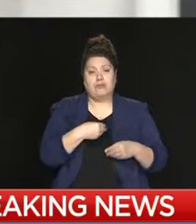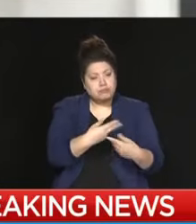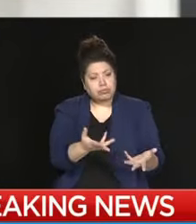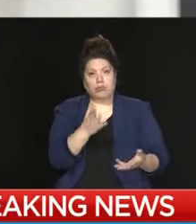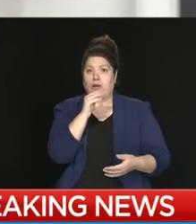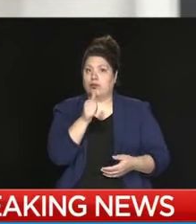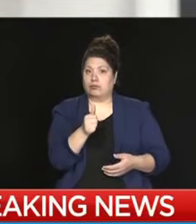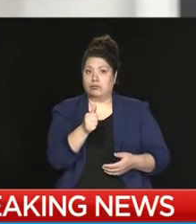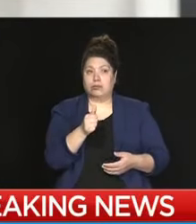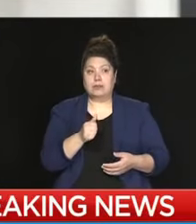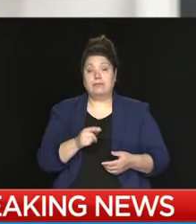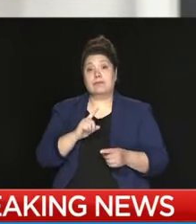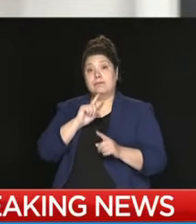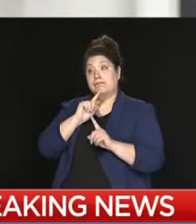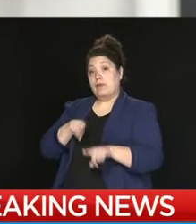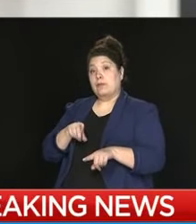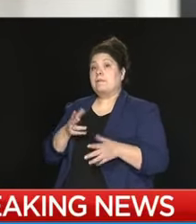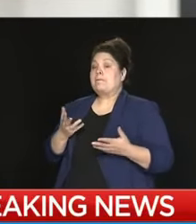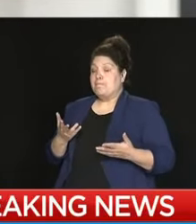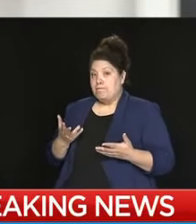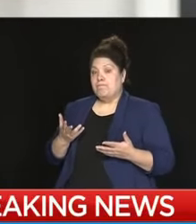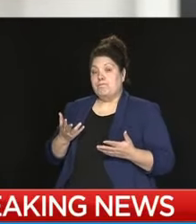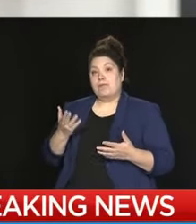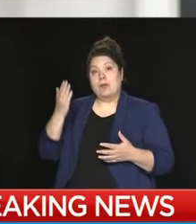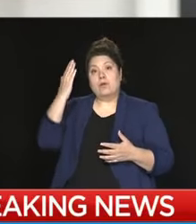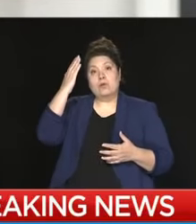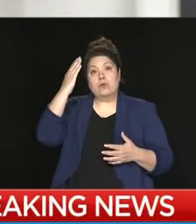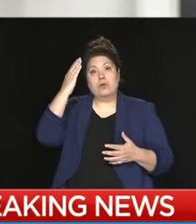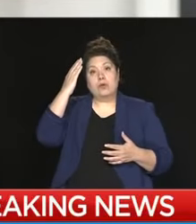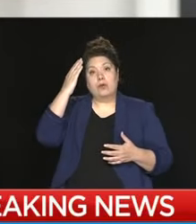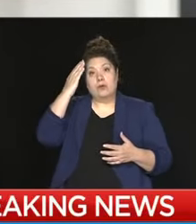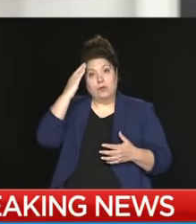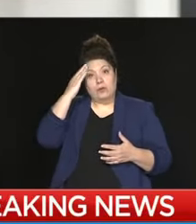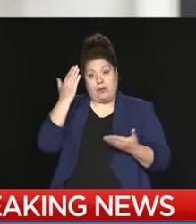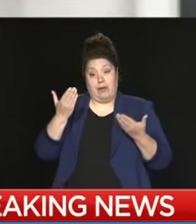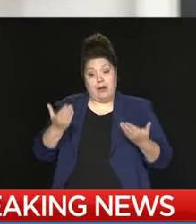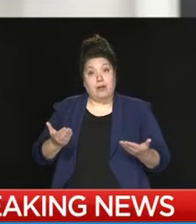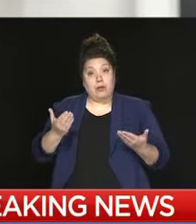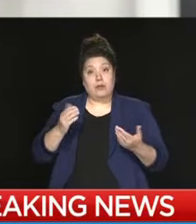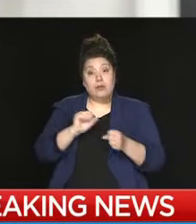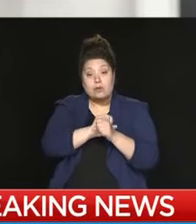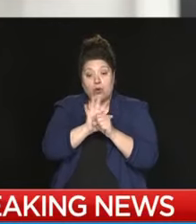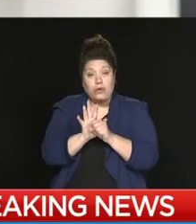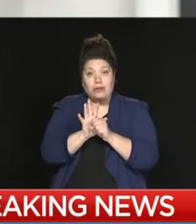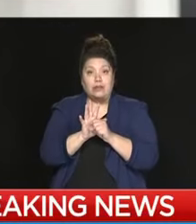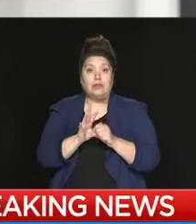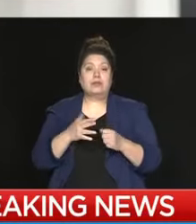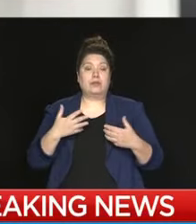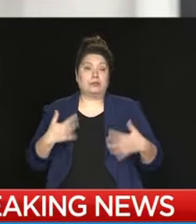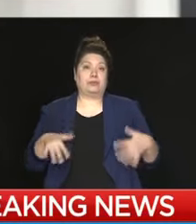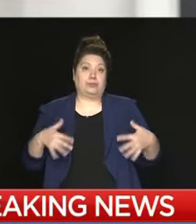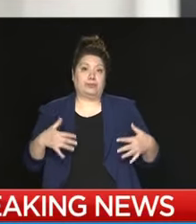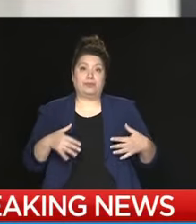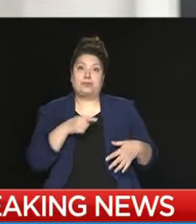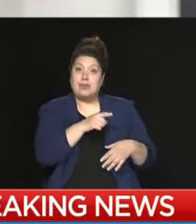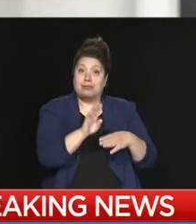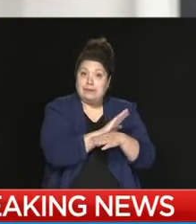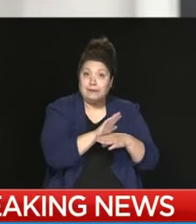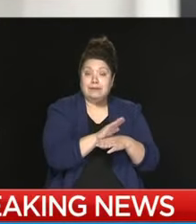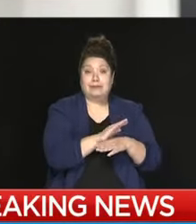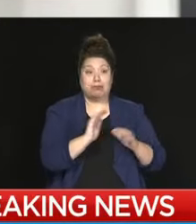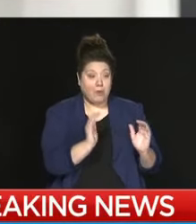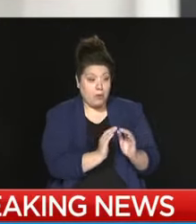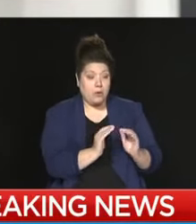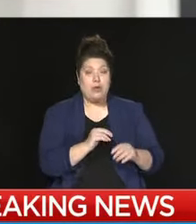We know that this is an extremely difficult crisis for small and medium-sized businesses, such as